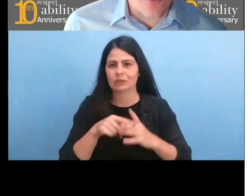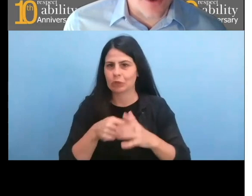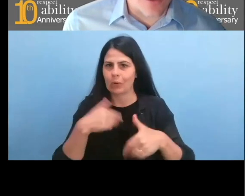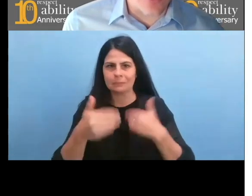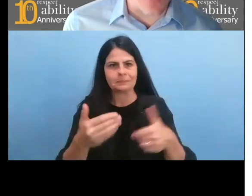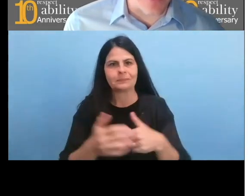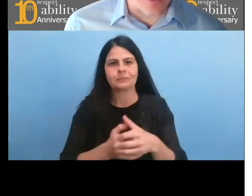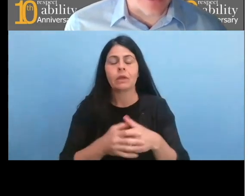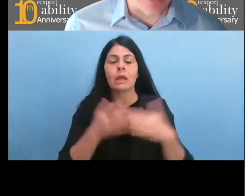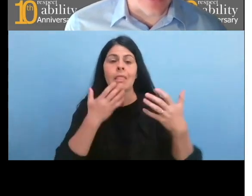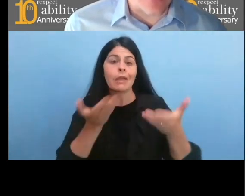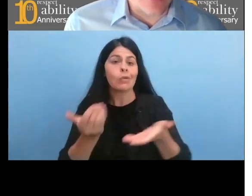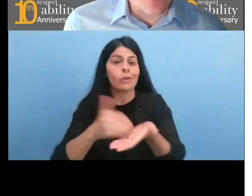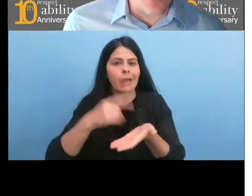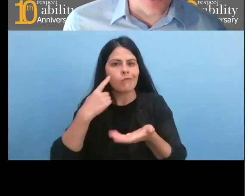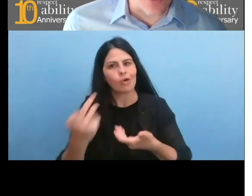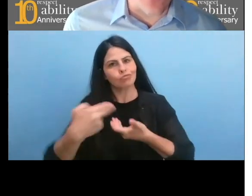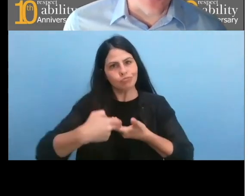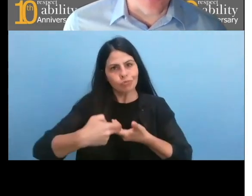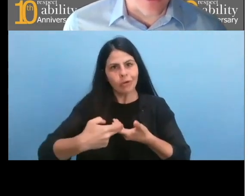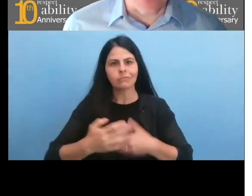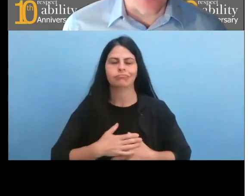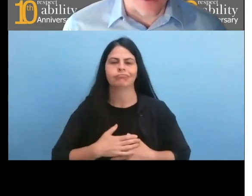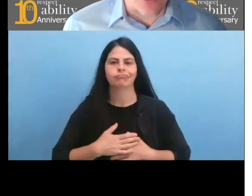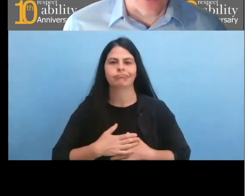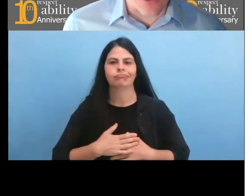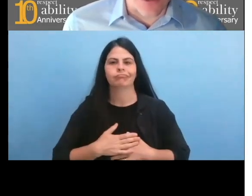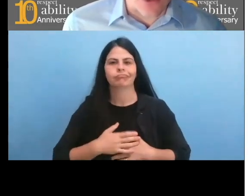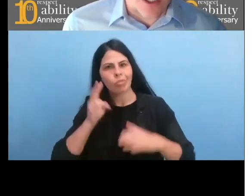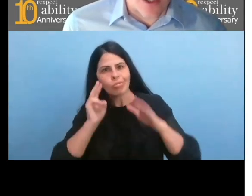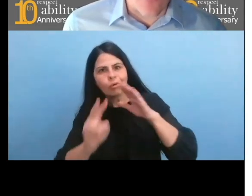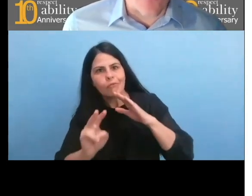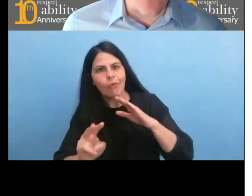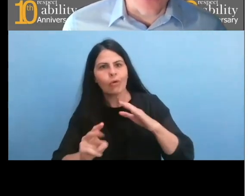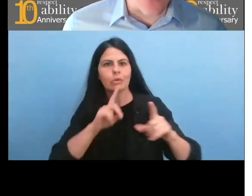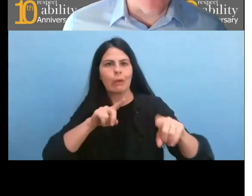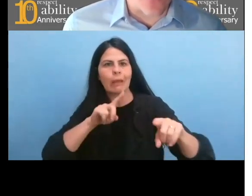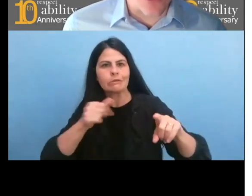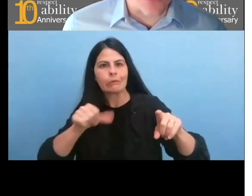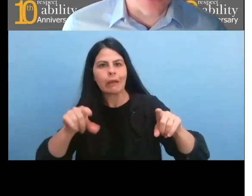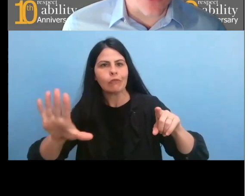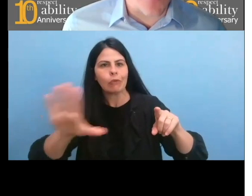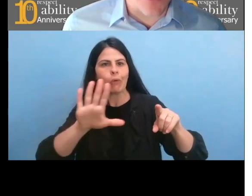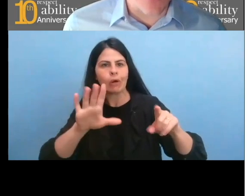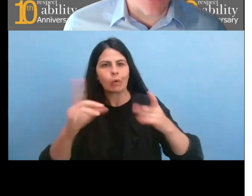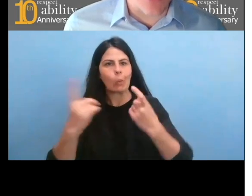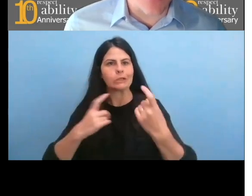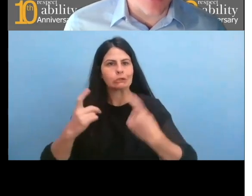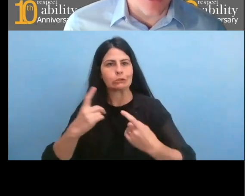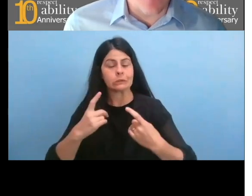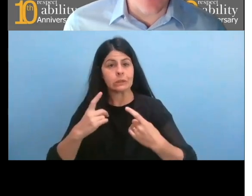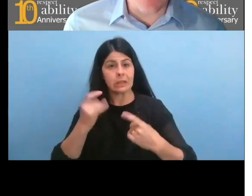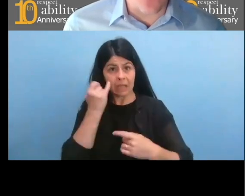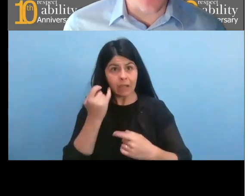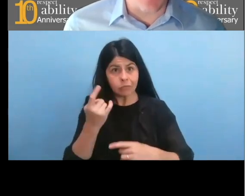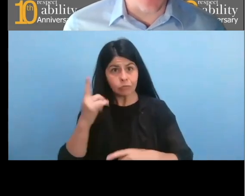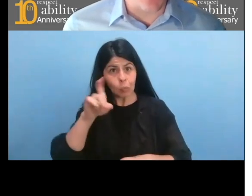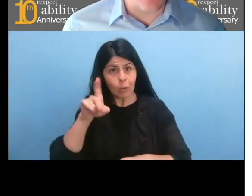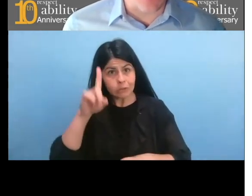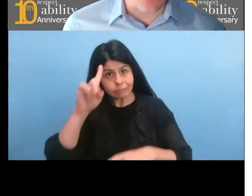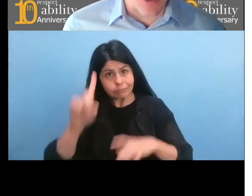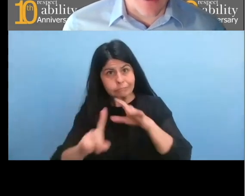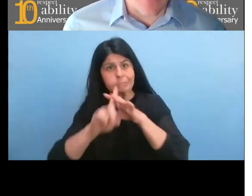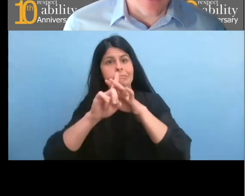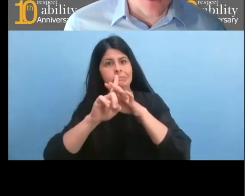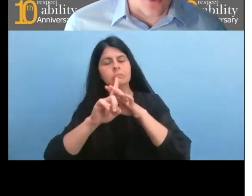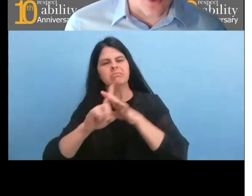for jumping in, and we're looking forward to answering any questions that you have. If you do have questions during the presentation, please feel free to put them